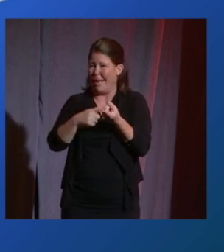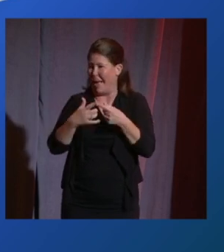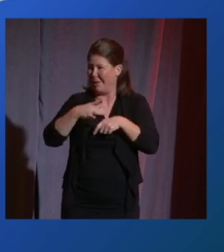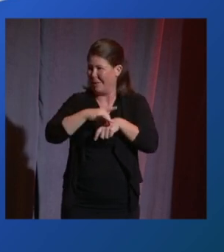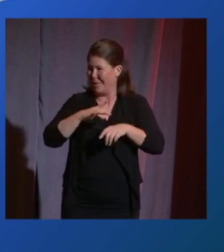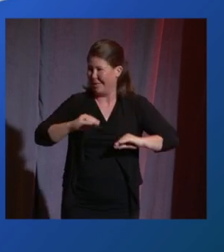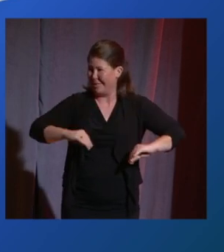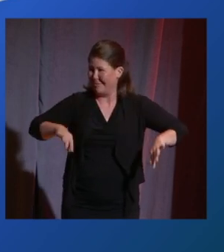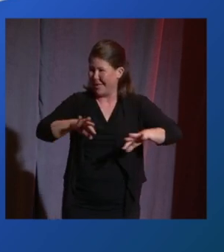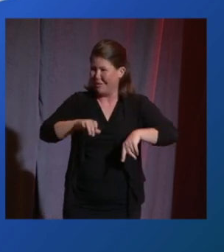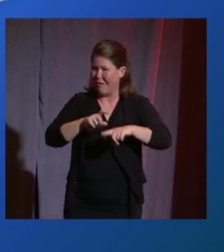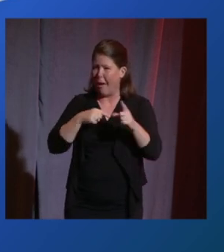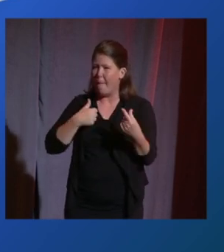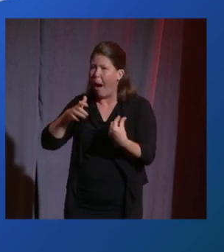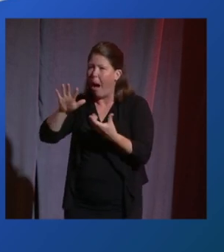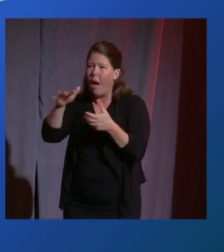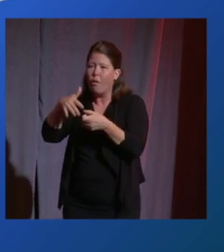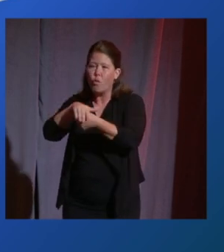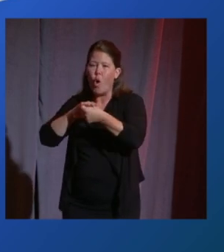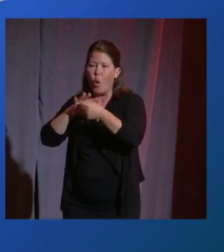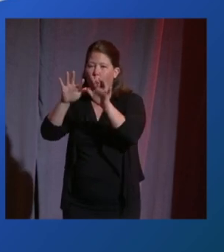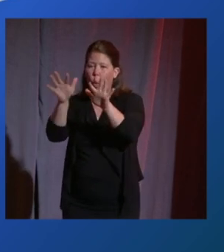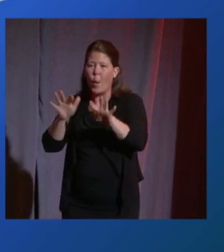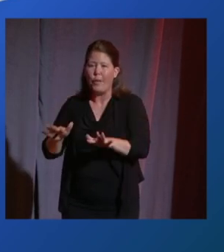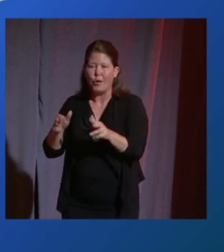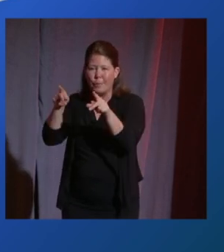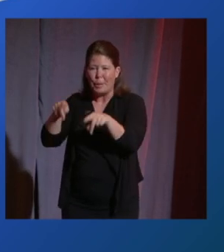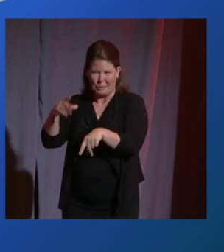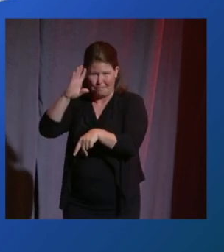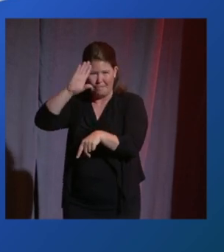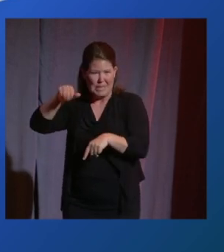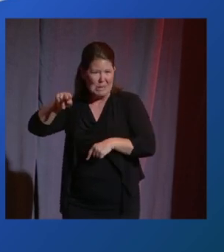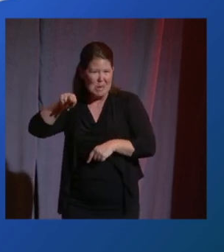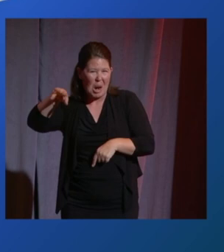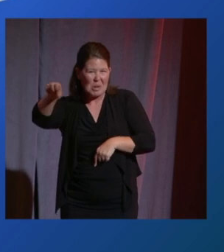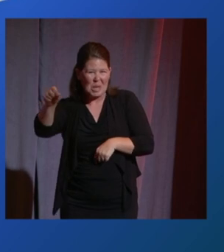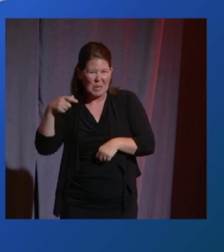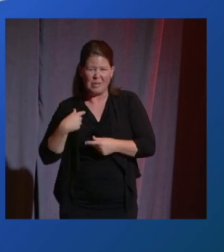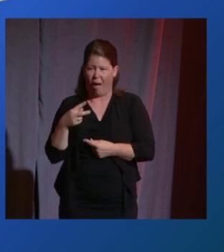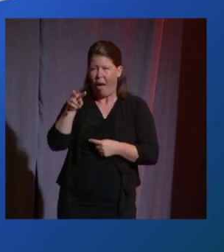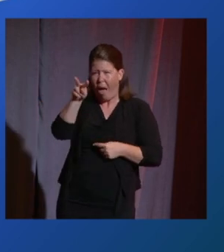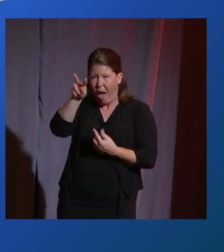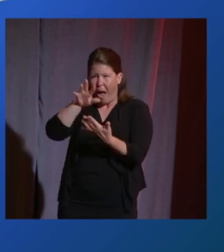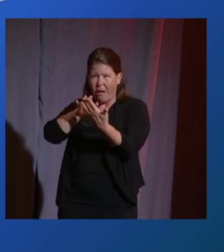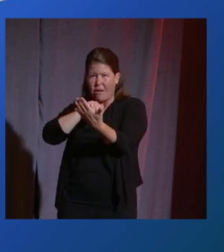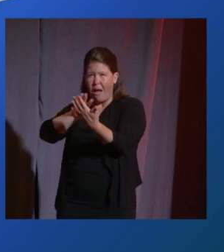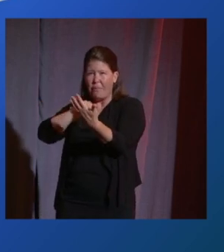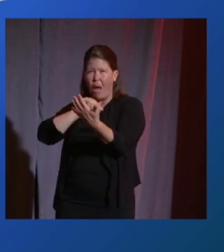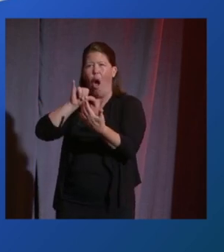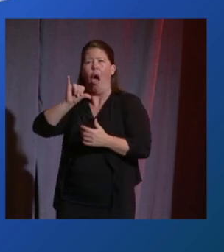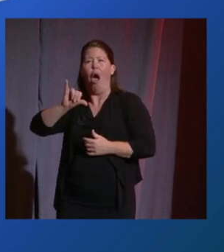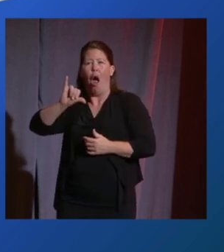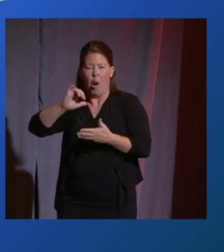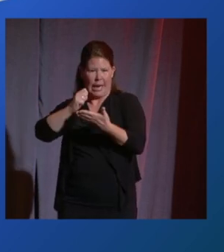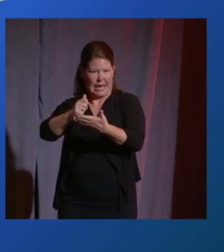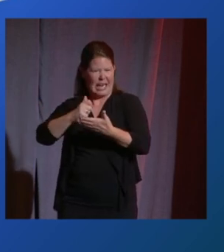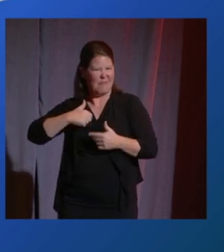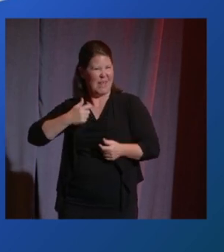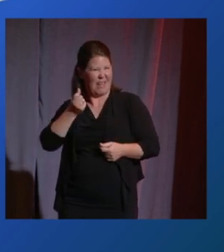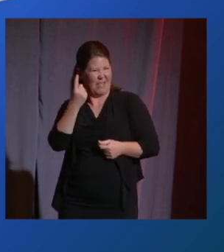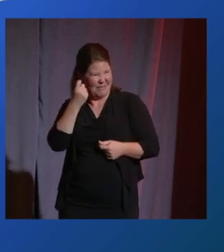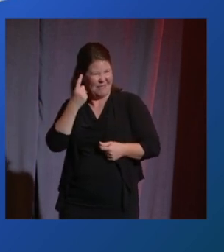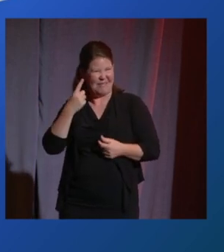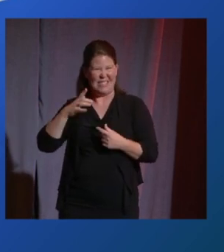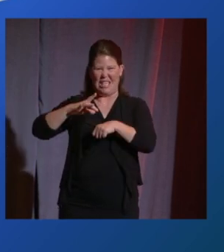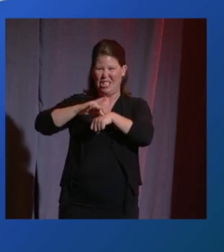you know pointing the directions to the cold front in front of the TV um so that kind of created that first kind of geospatial awareness of where you are in Rel Rel